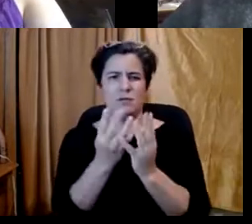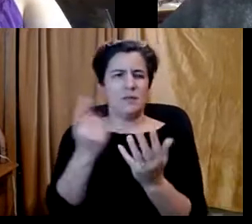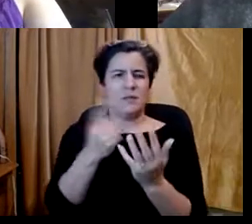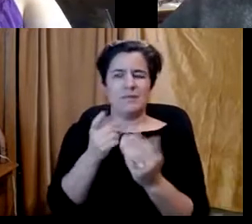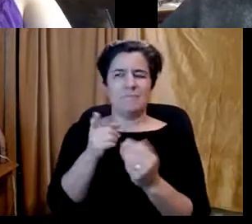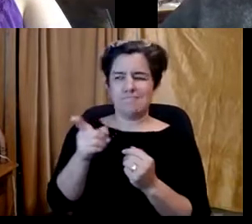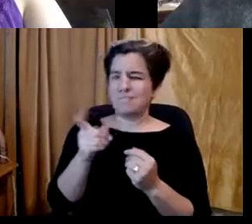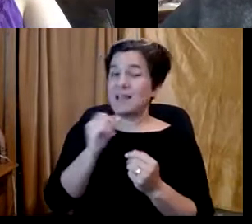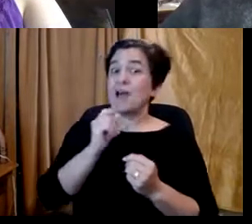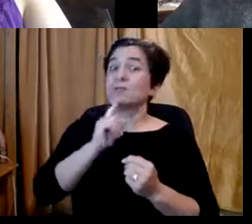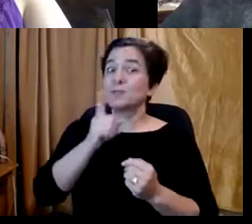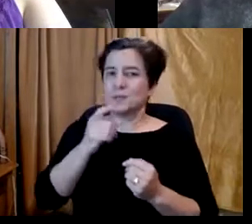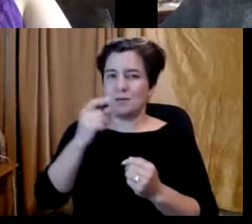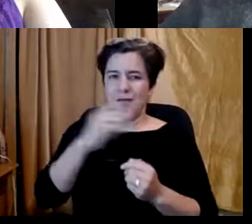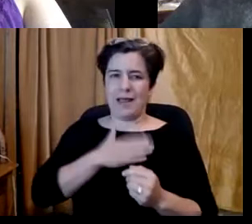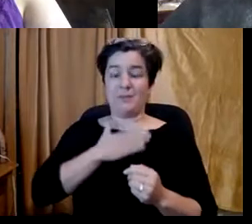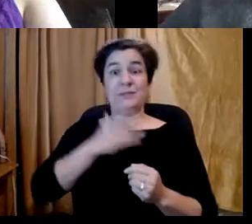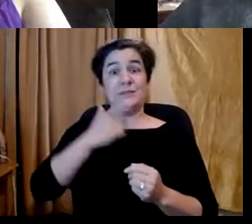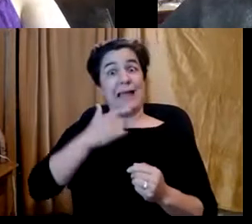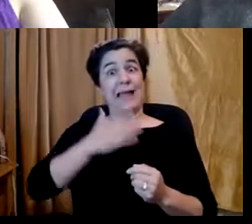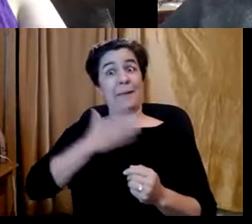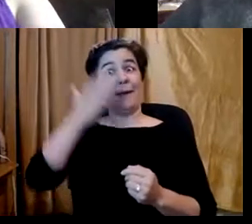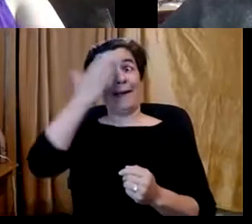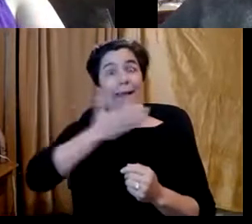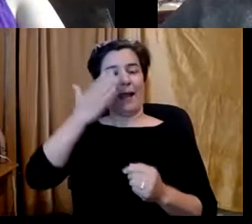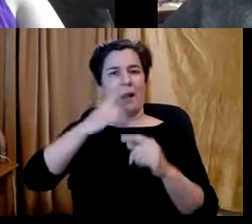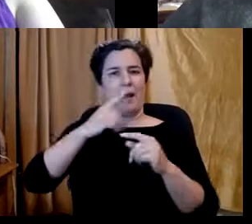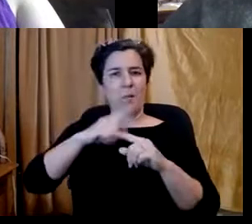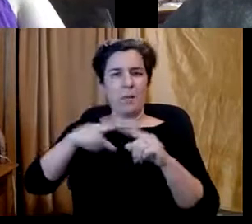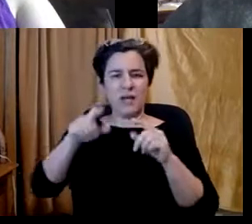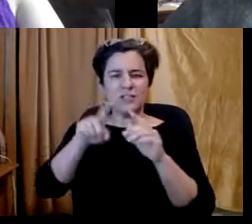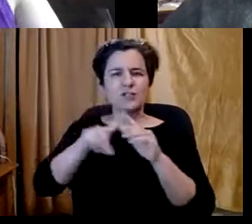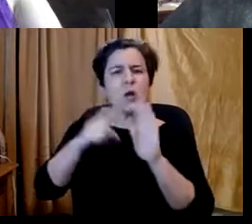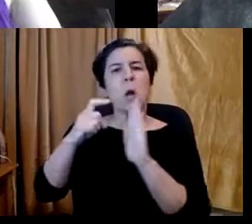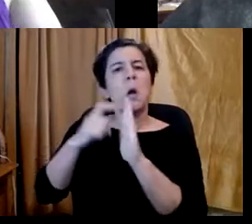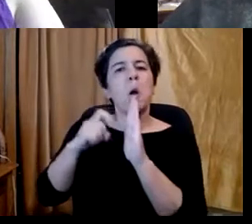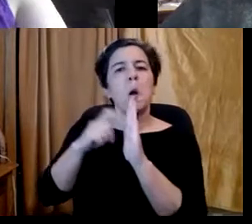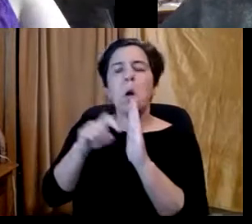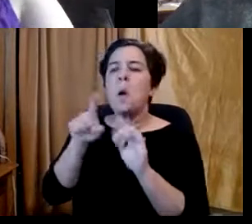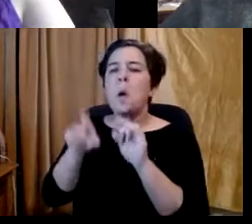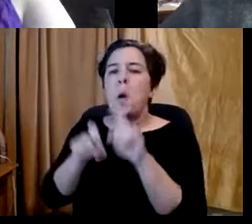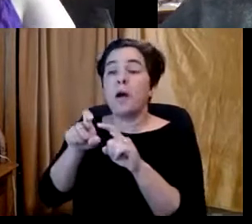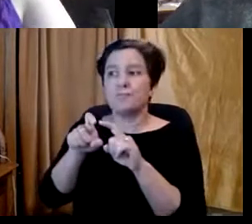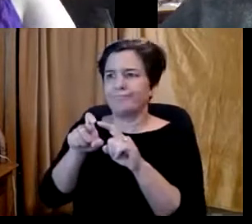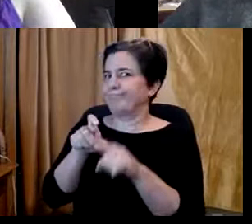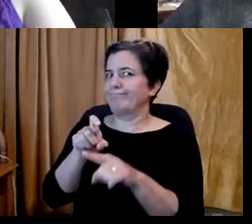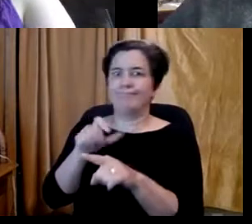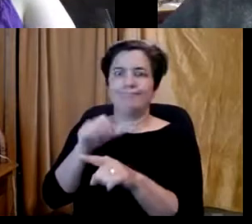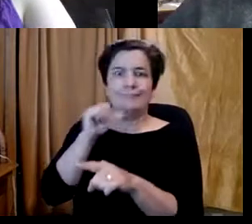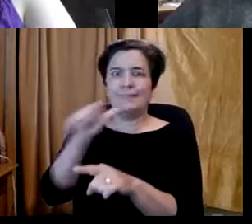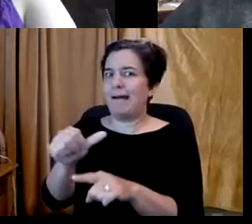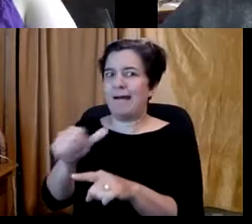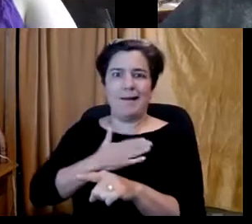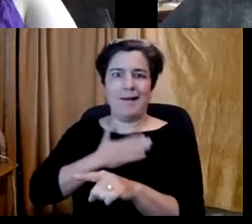really happy, but okay, we'll go with that. And then we dig deeper into the relationship and we realize they're really not happy, you know,